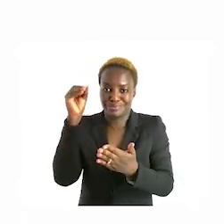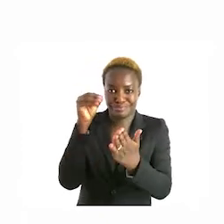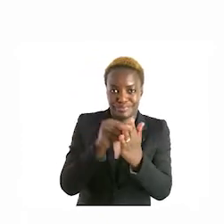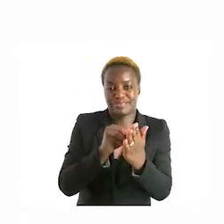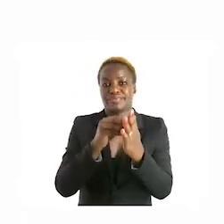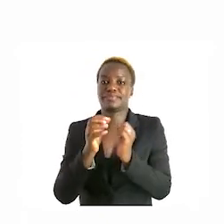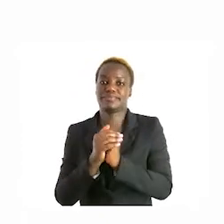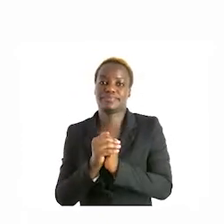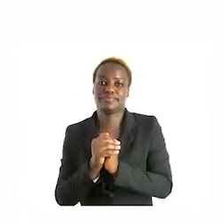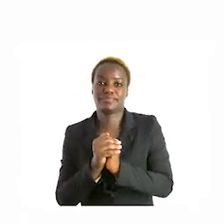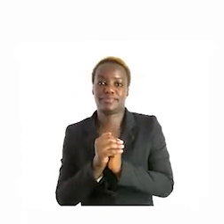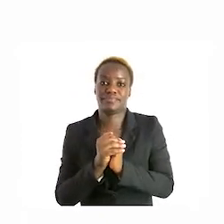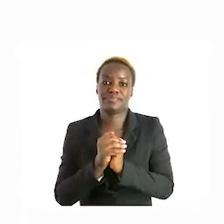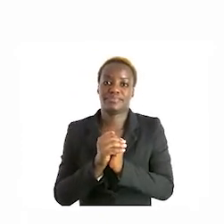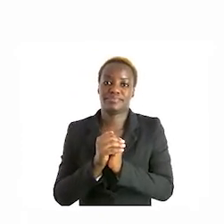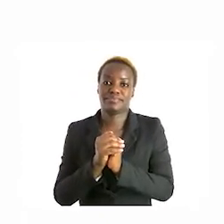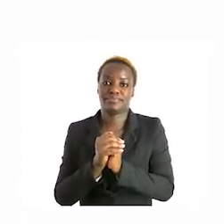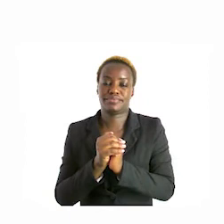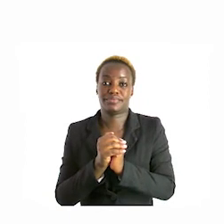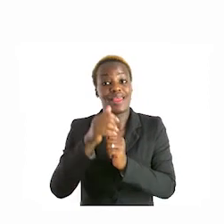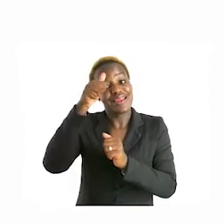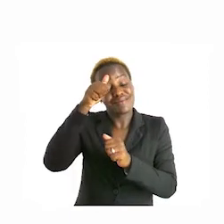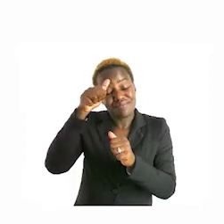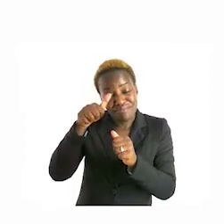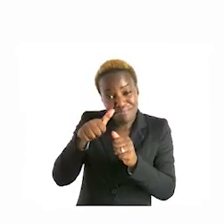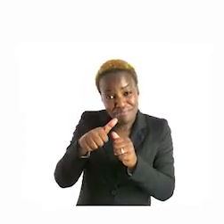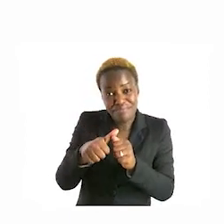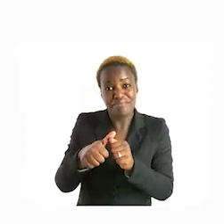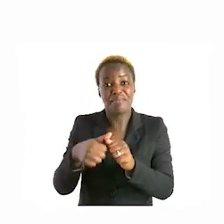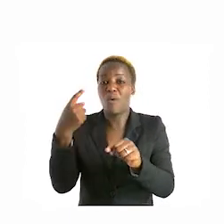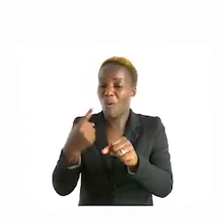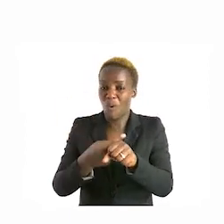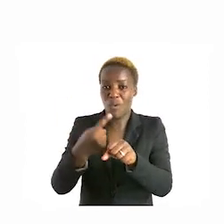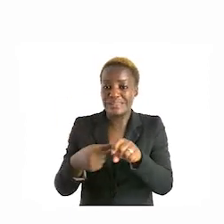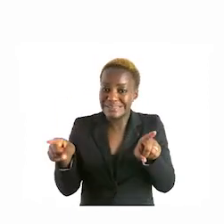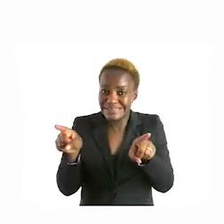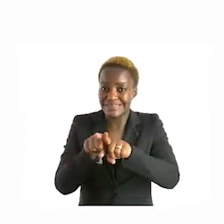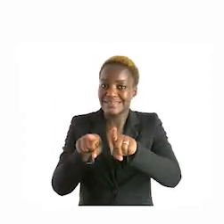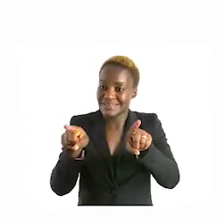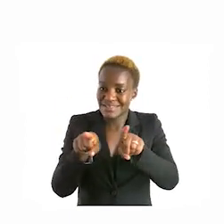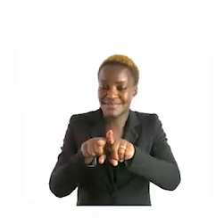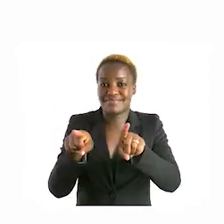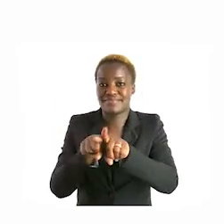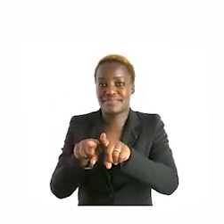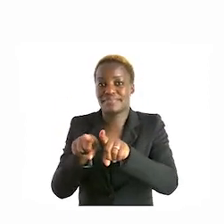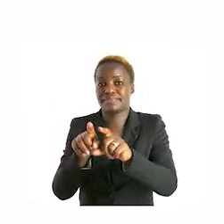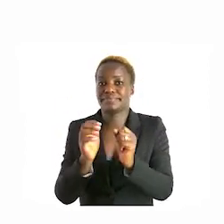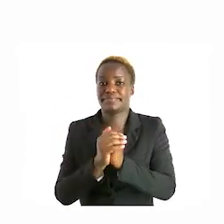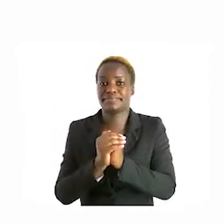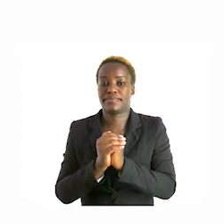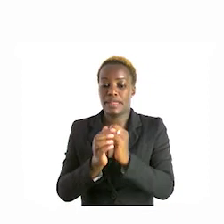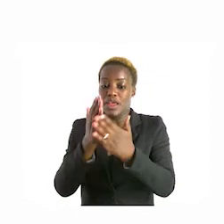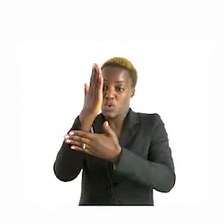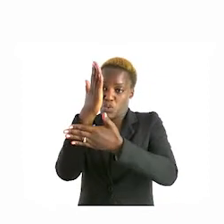are same. It should be the same. And then we have the right angles. Remember, if you have to write the line